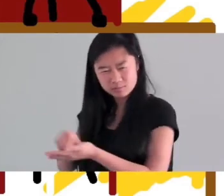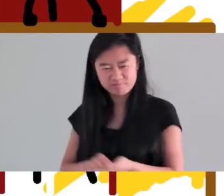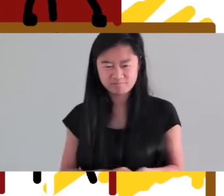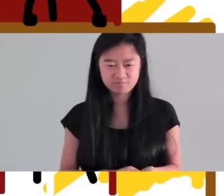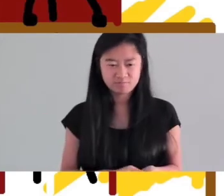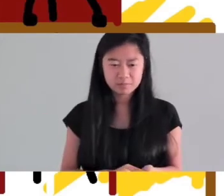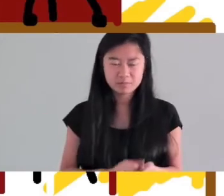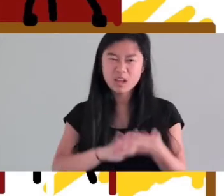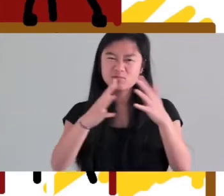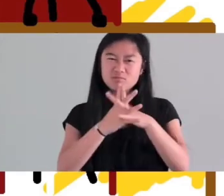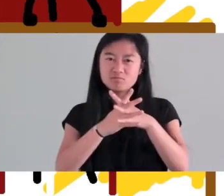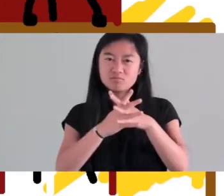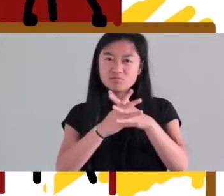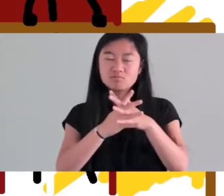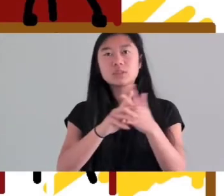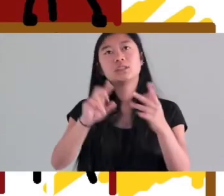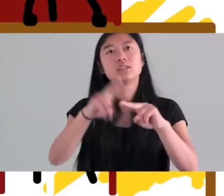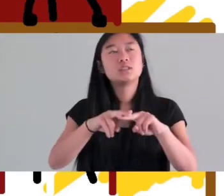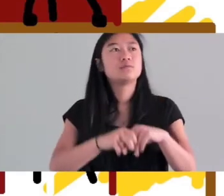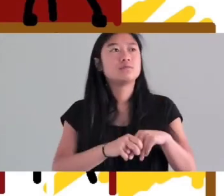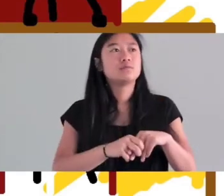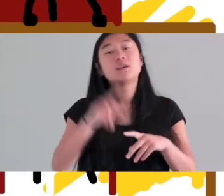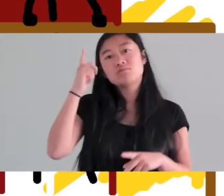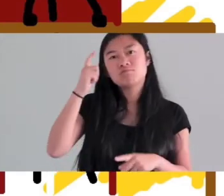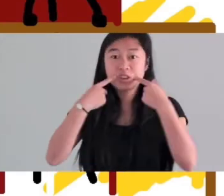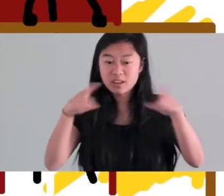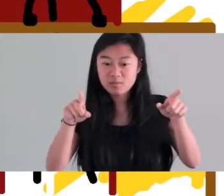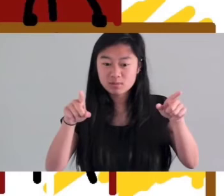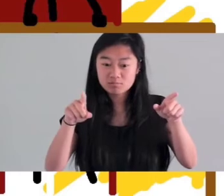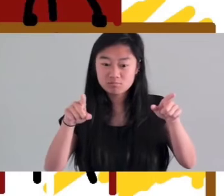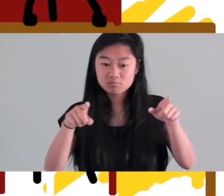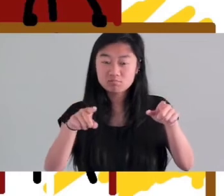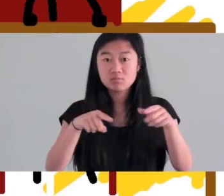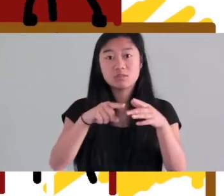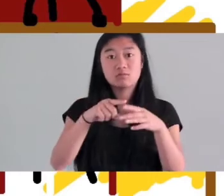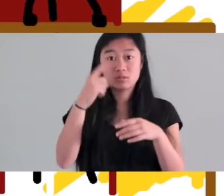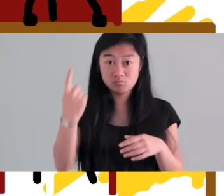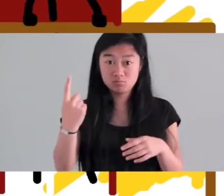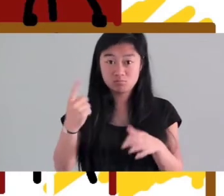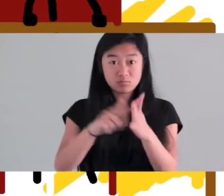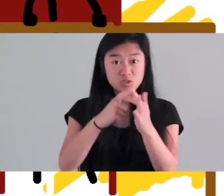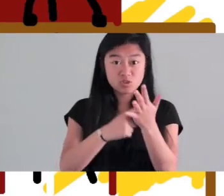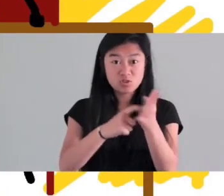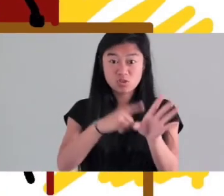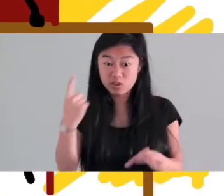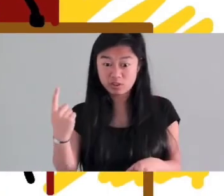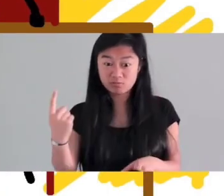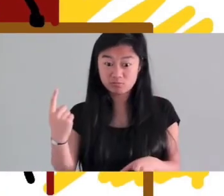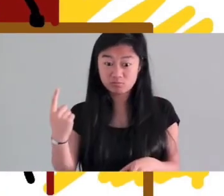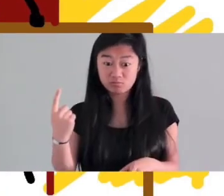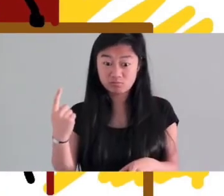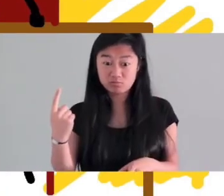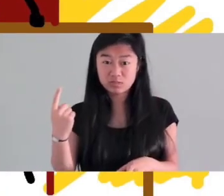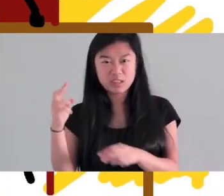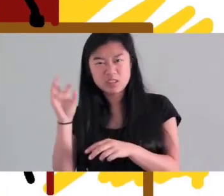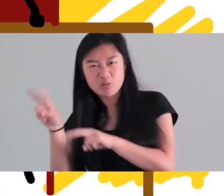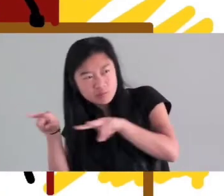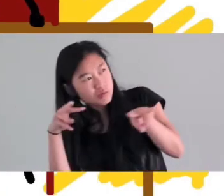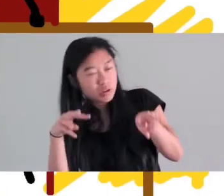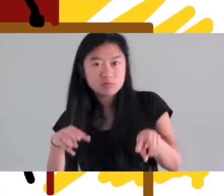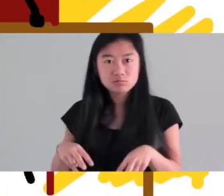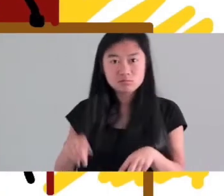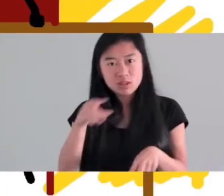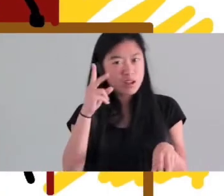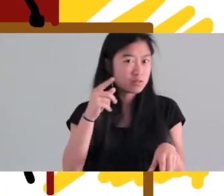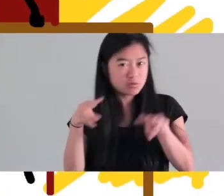when the teacher is talking, I make sure I tap him and let him know. If he doesn't